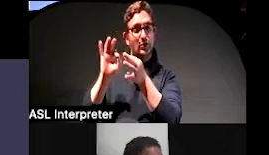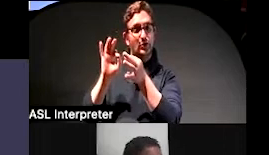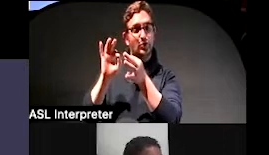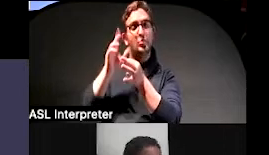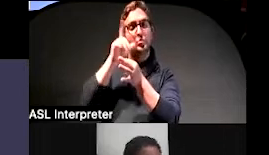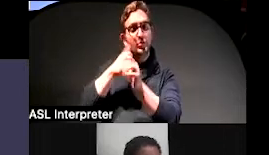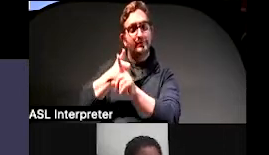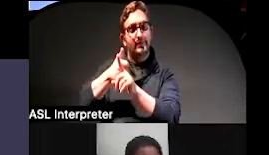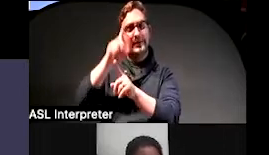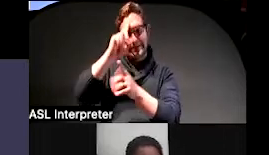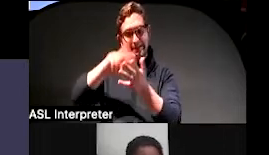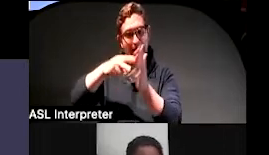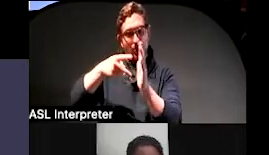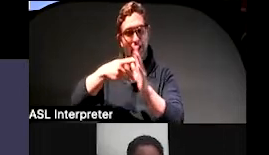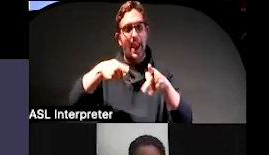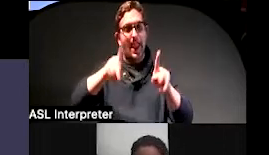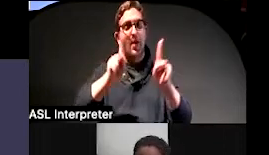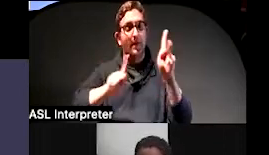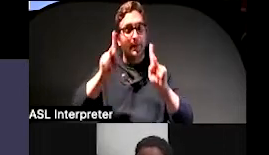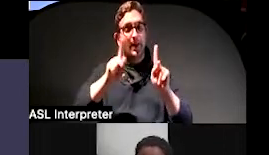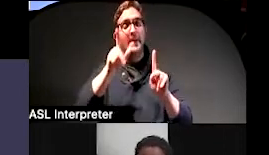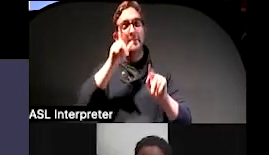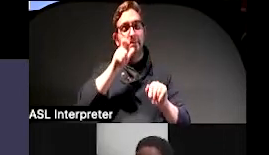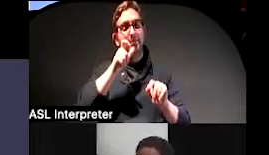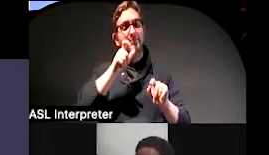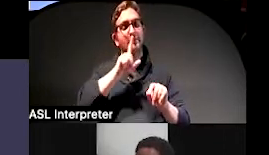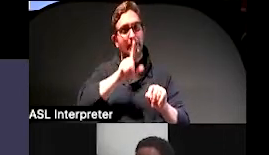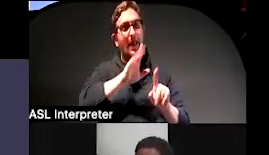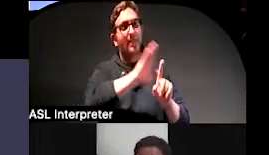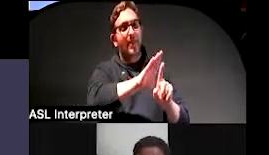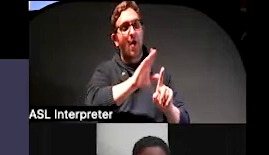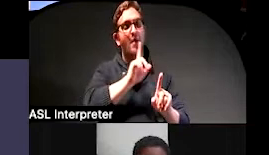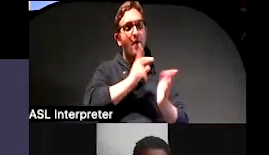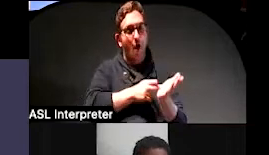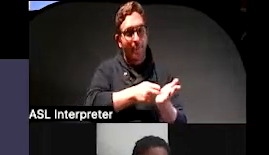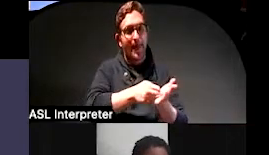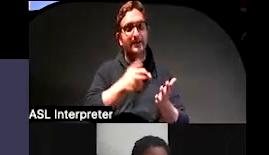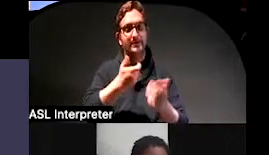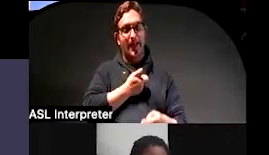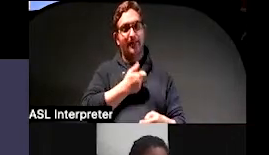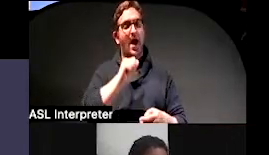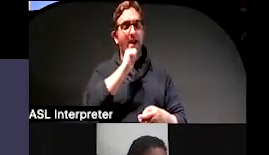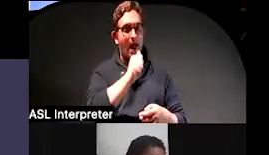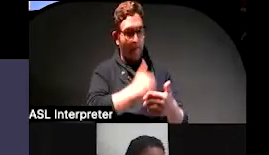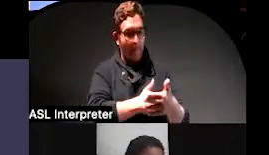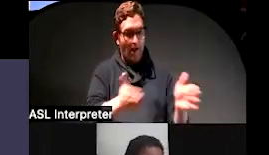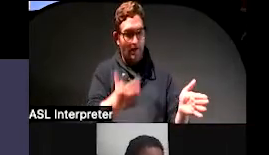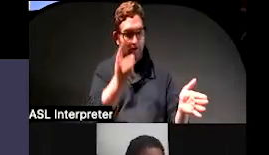intentional on letting individuals be their authentic self and not putting individuals within a box based